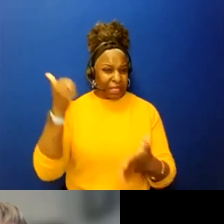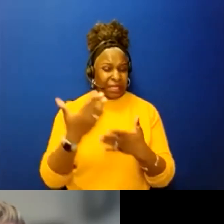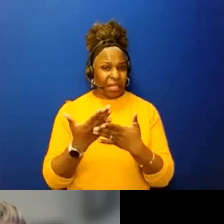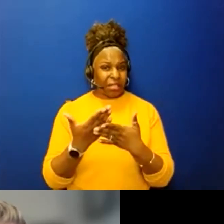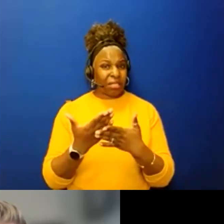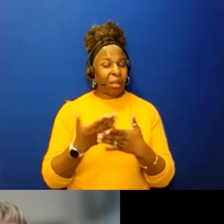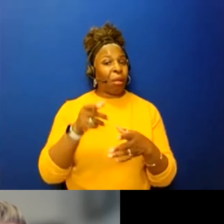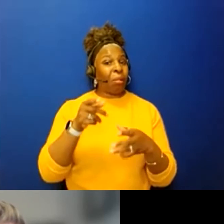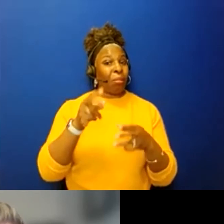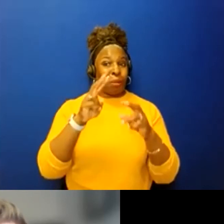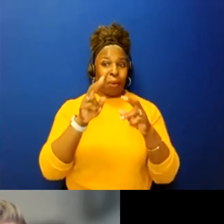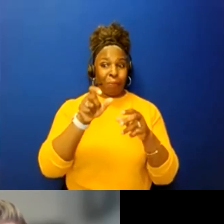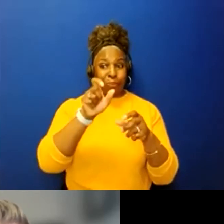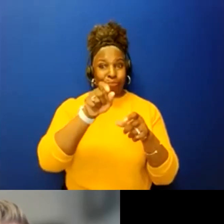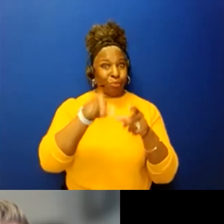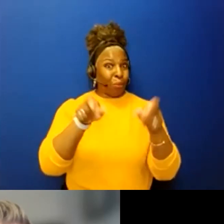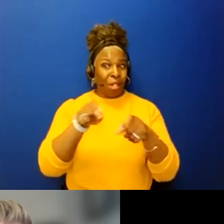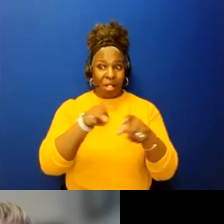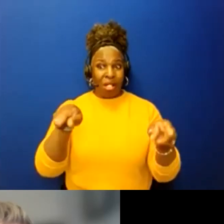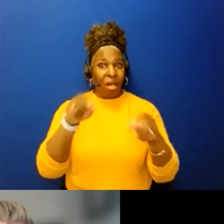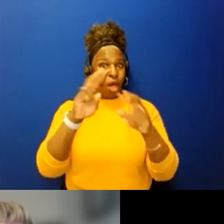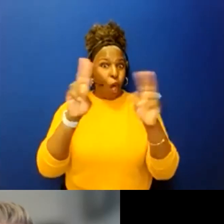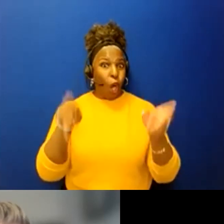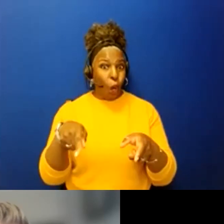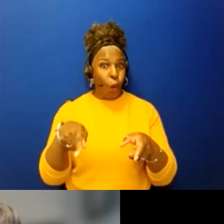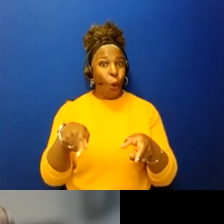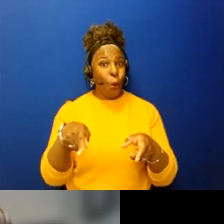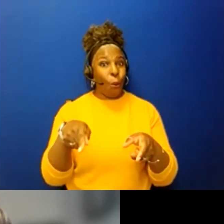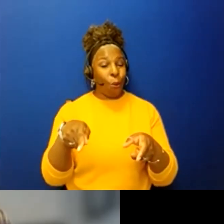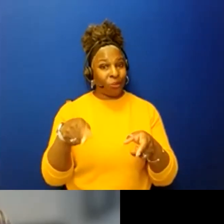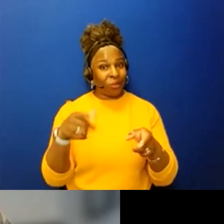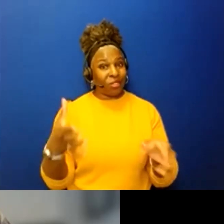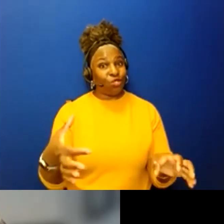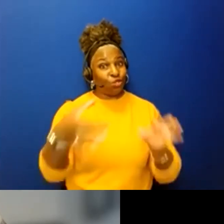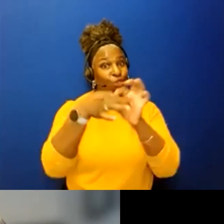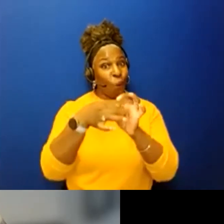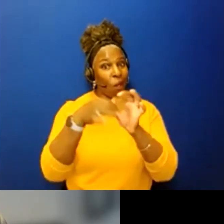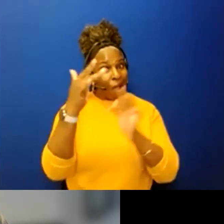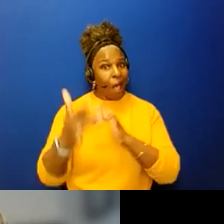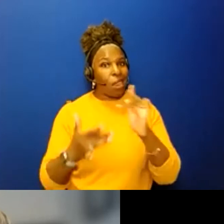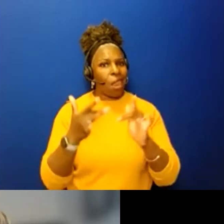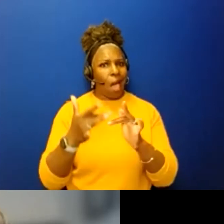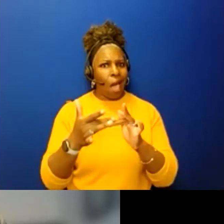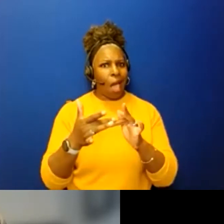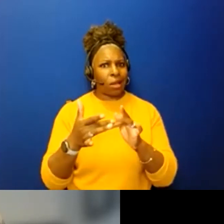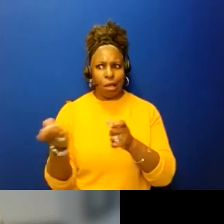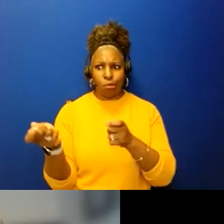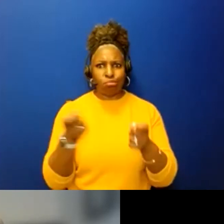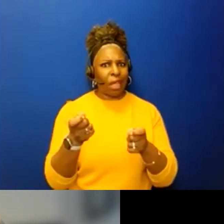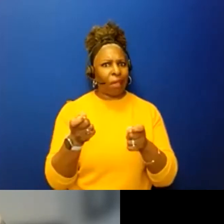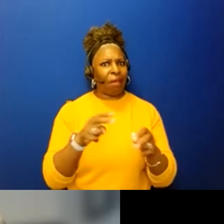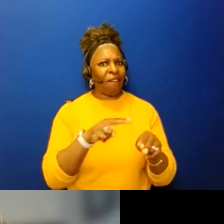home, they didn't necessarily join alone. They were able to join in with their families and friends as well, which is a brilliant part of that virtual